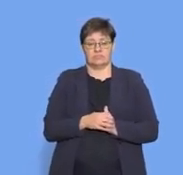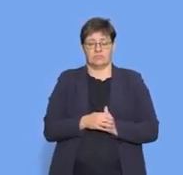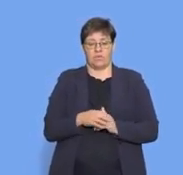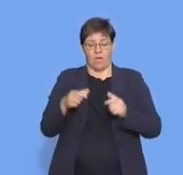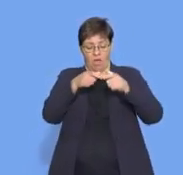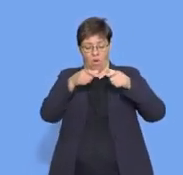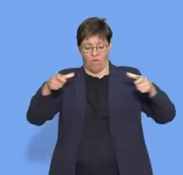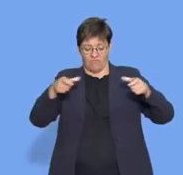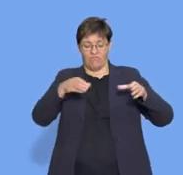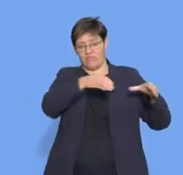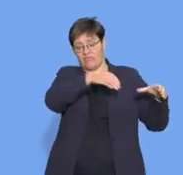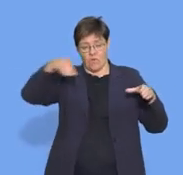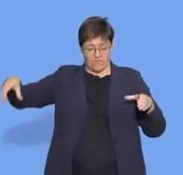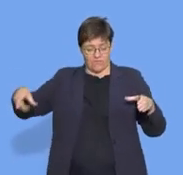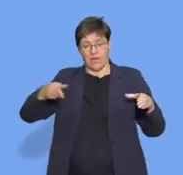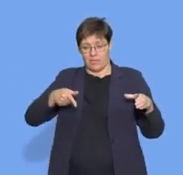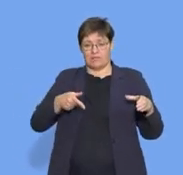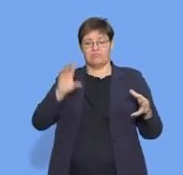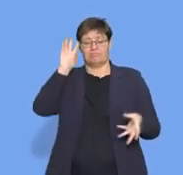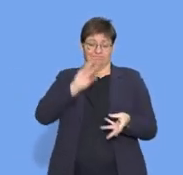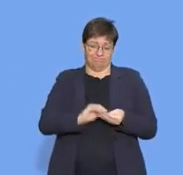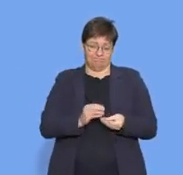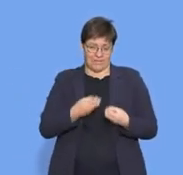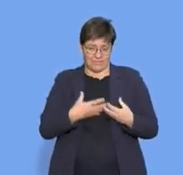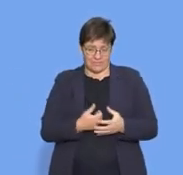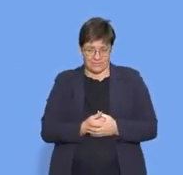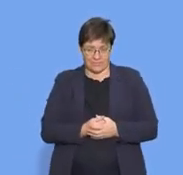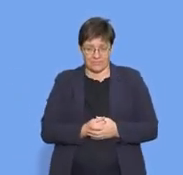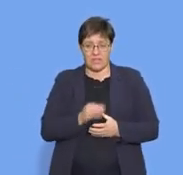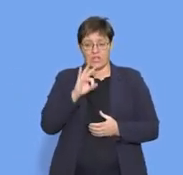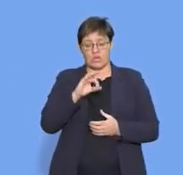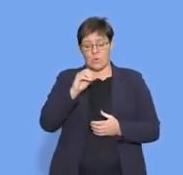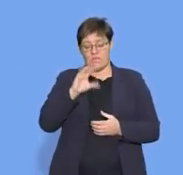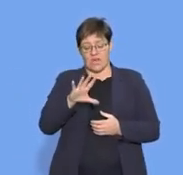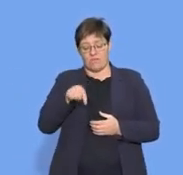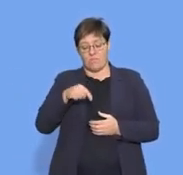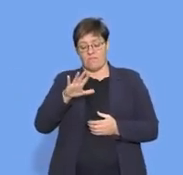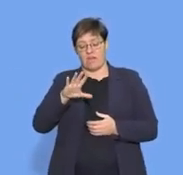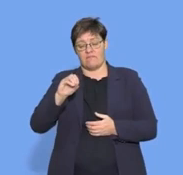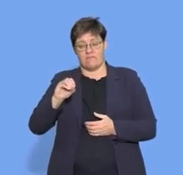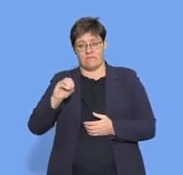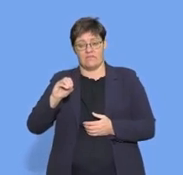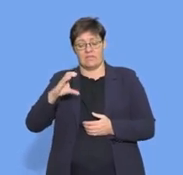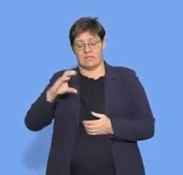the area of the top rectangle, and that gives me a total of